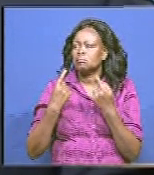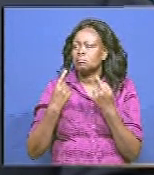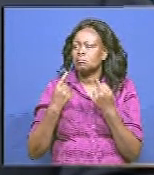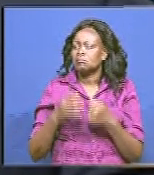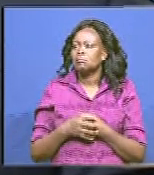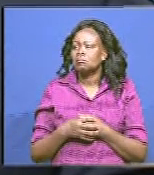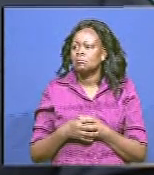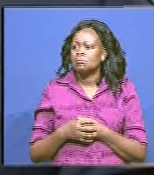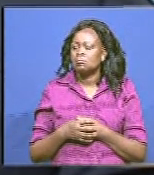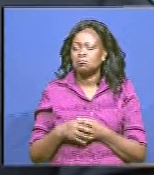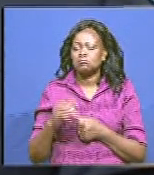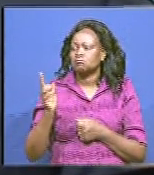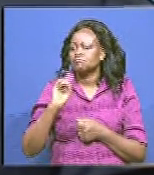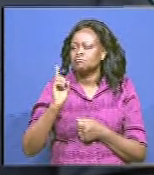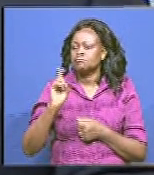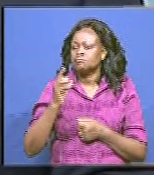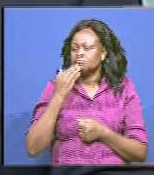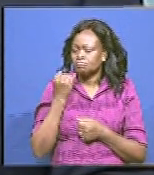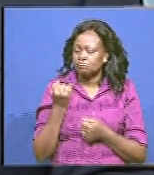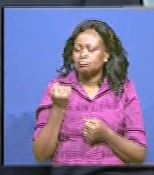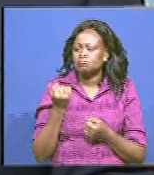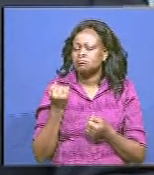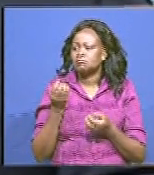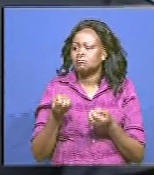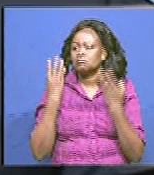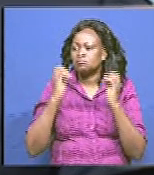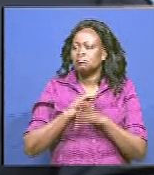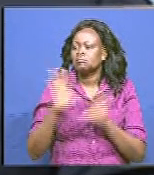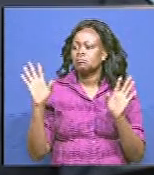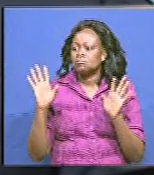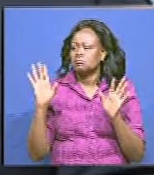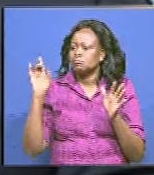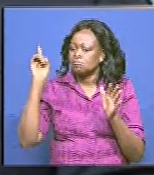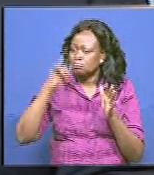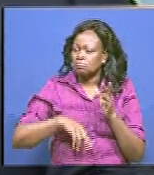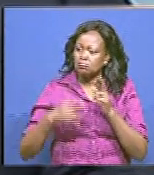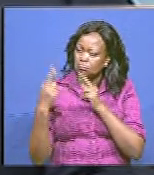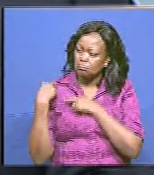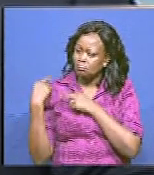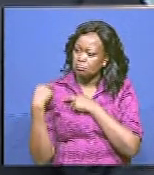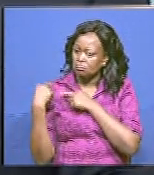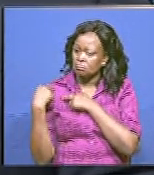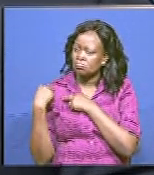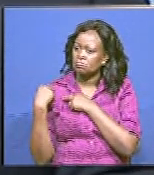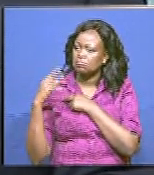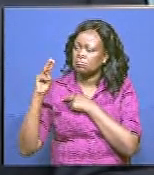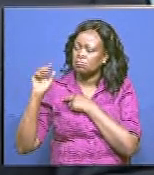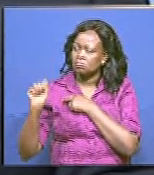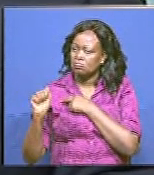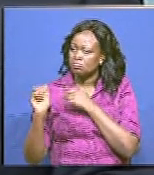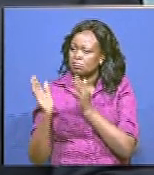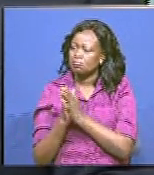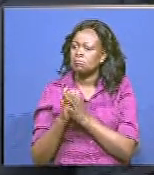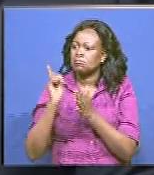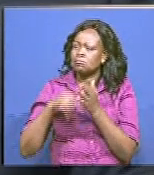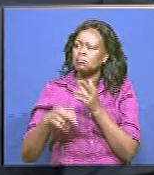I think we need to now start drawing the lines between what is the role of legislature and what is actually the